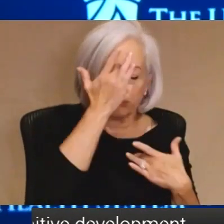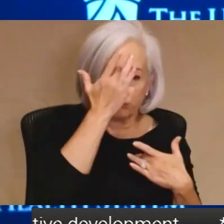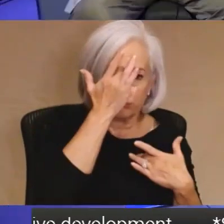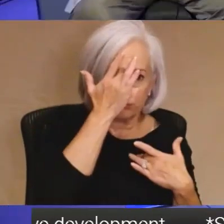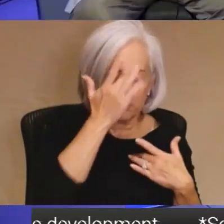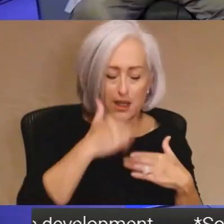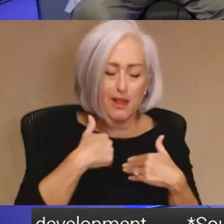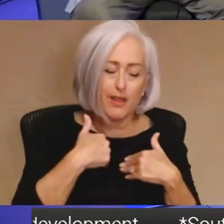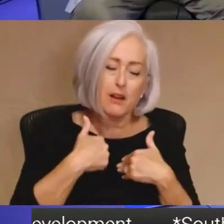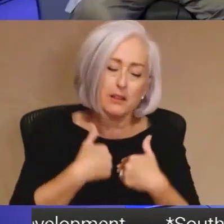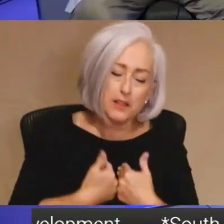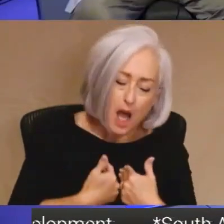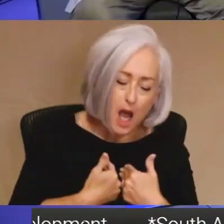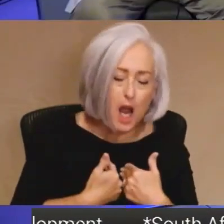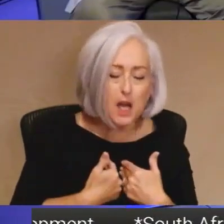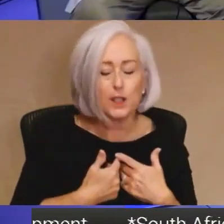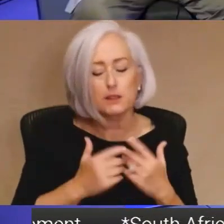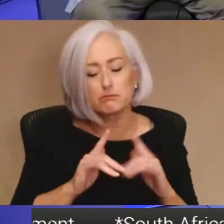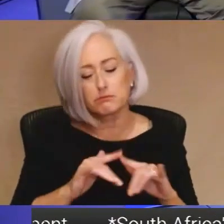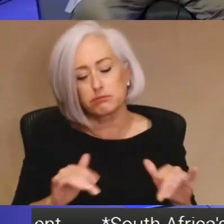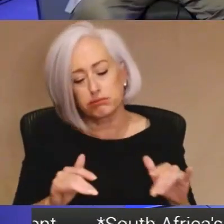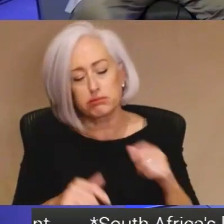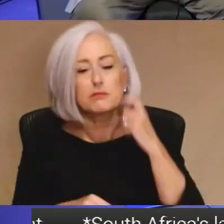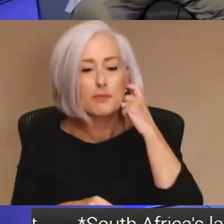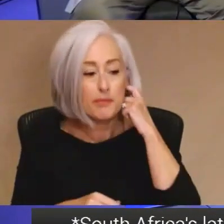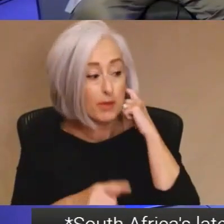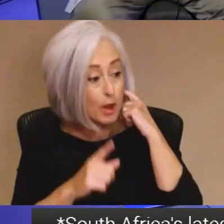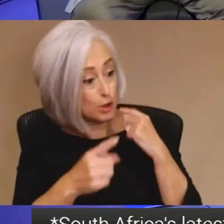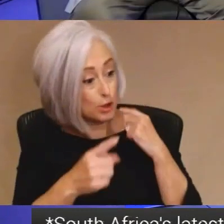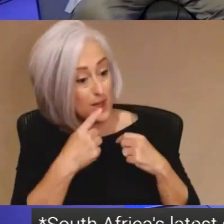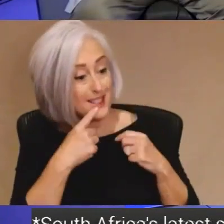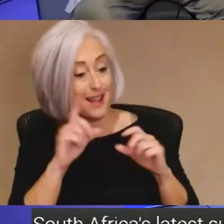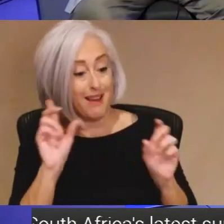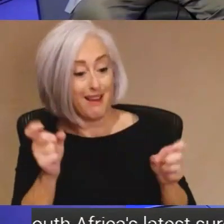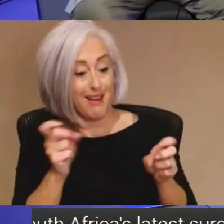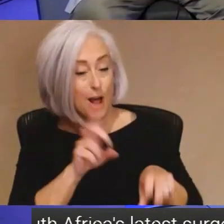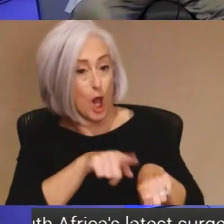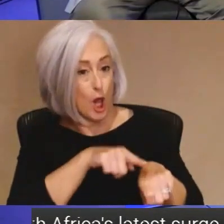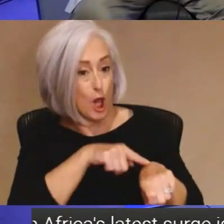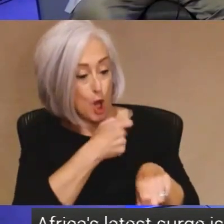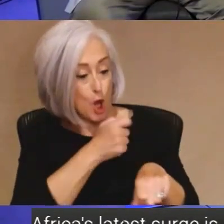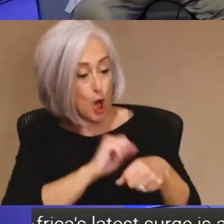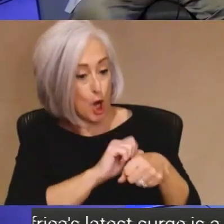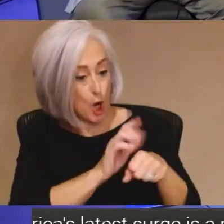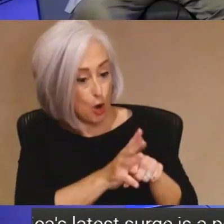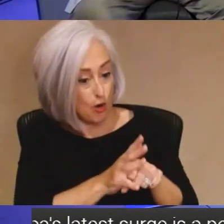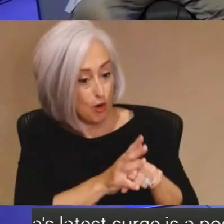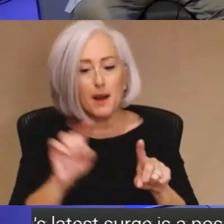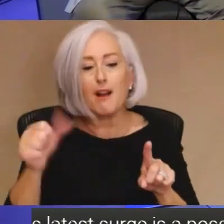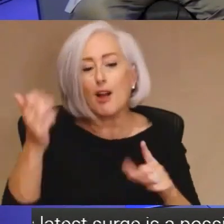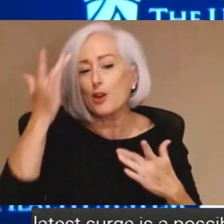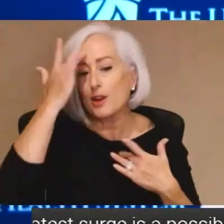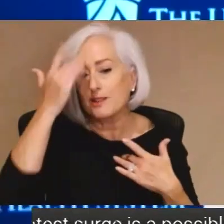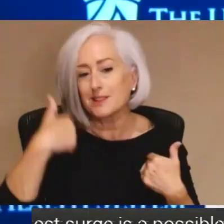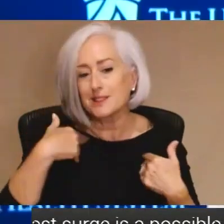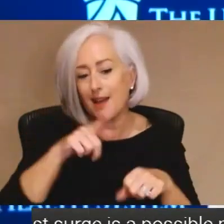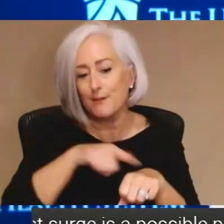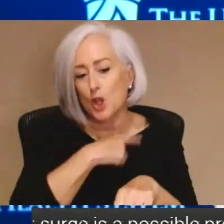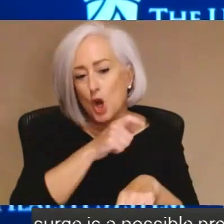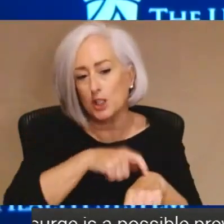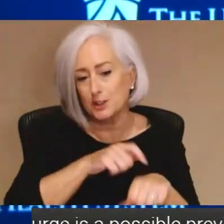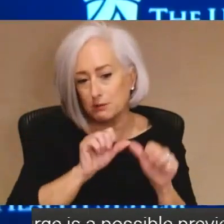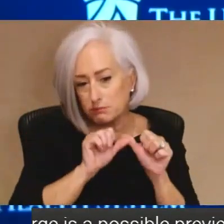because of COVID. You're saying we have long COVID, but you're saying that there have been long haul symptoms from other things. Correct. Makes sense. This is something that comes up after many